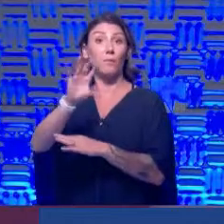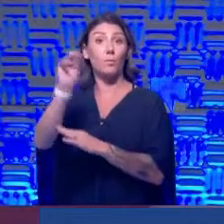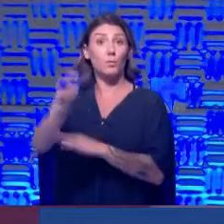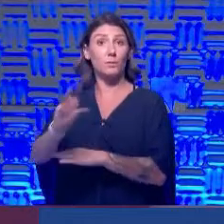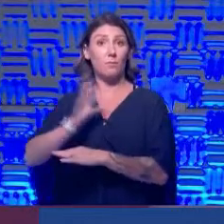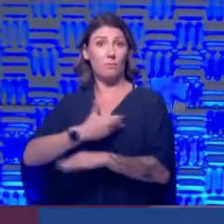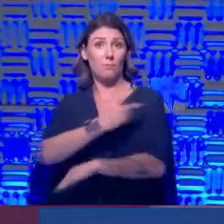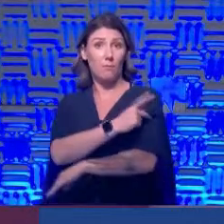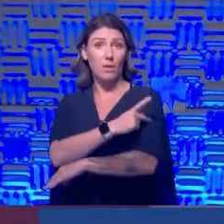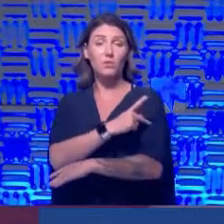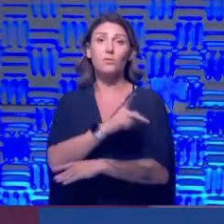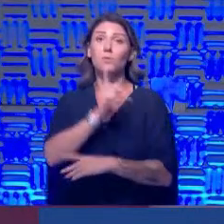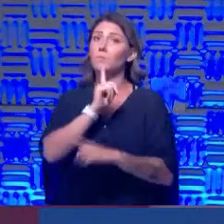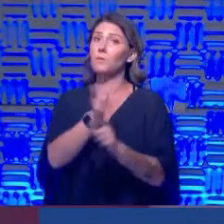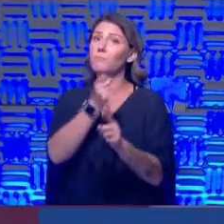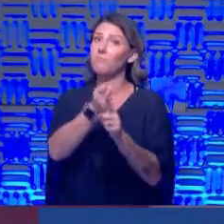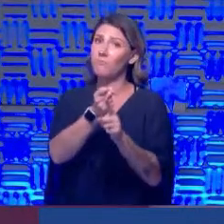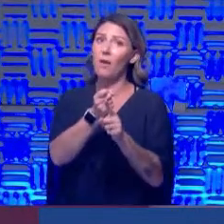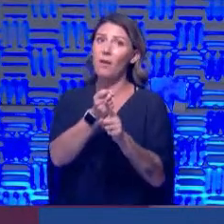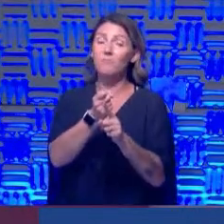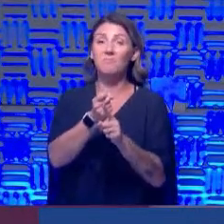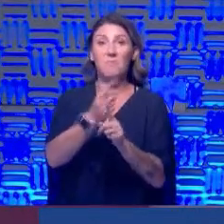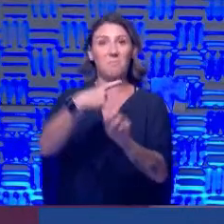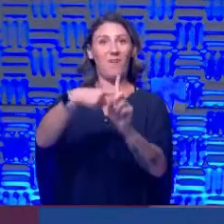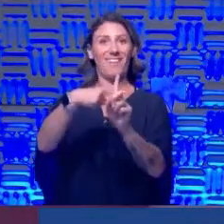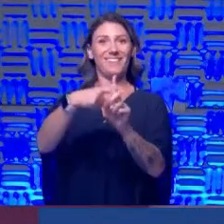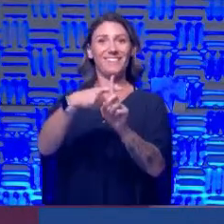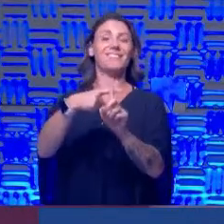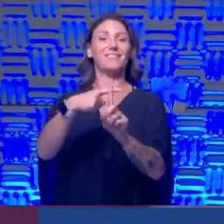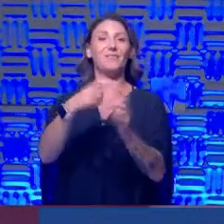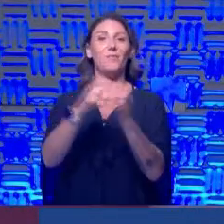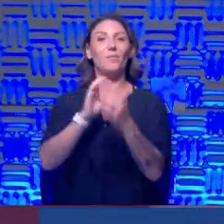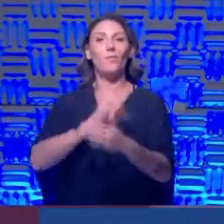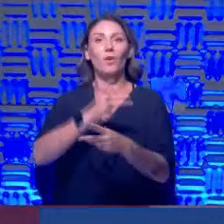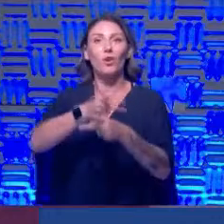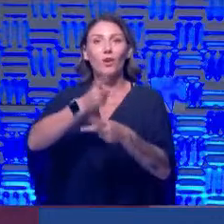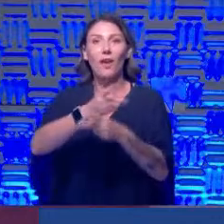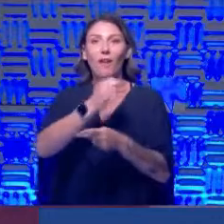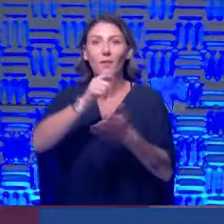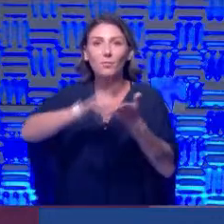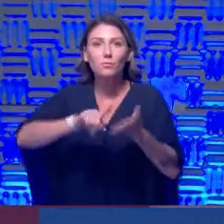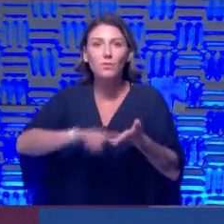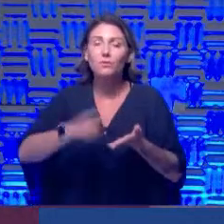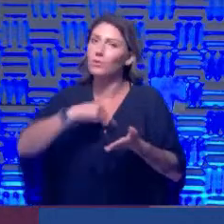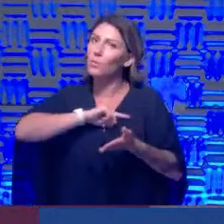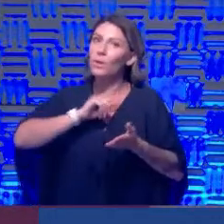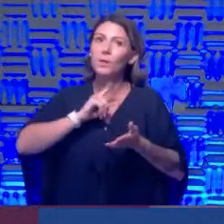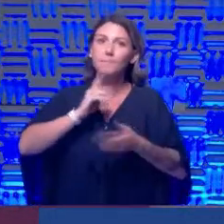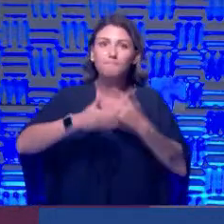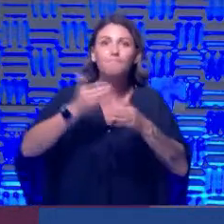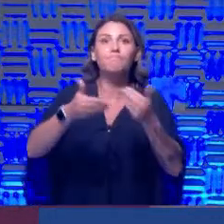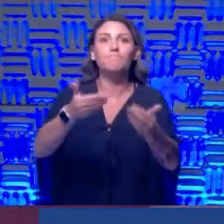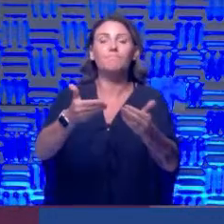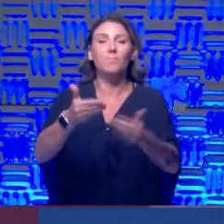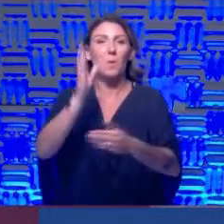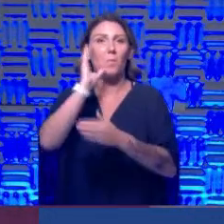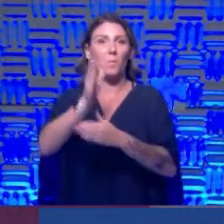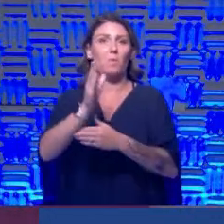it's had an impact in our care. It's had an impact on our research, but we're pushing through. And actually, I think we'll come out